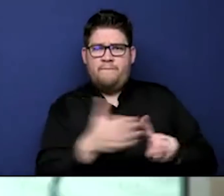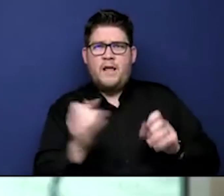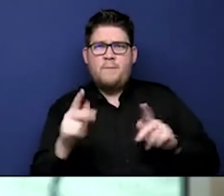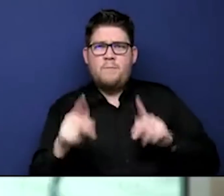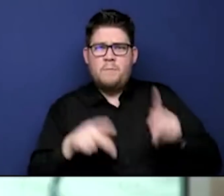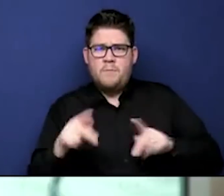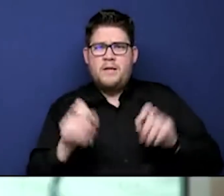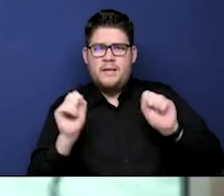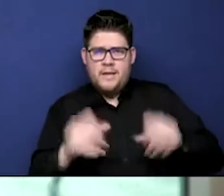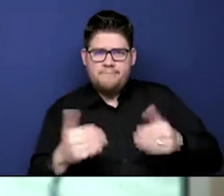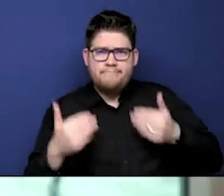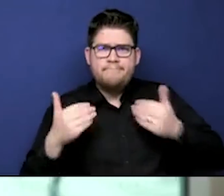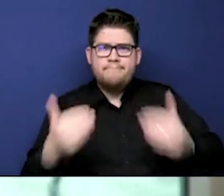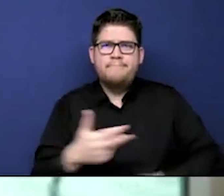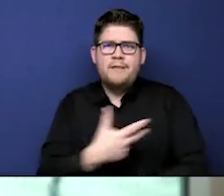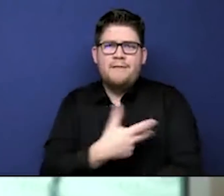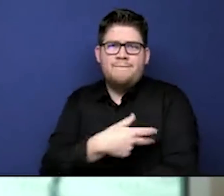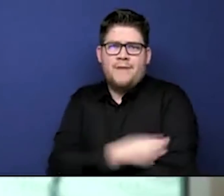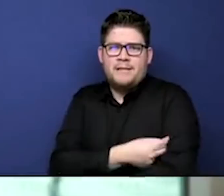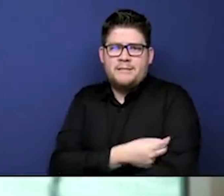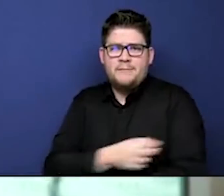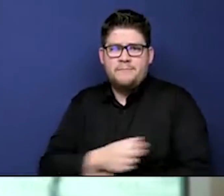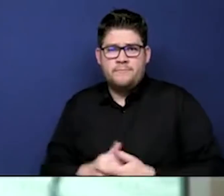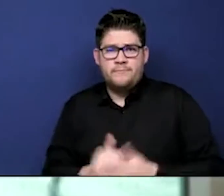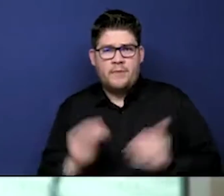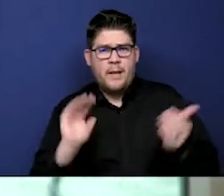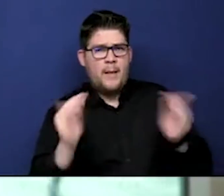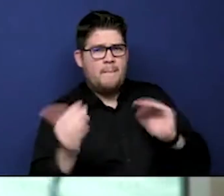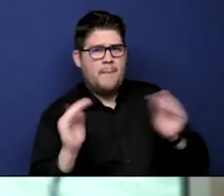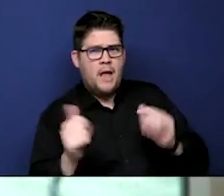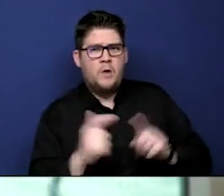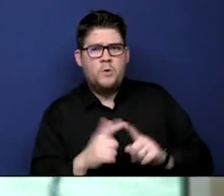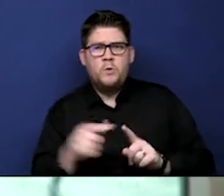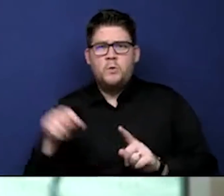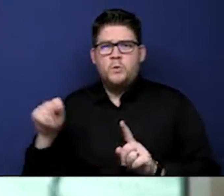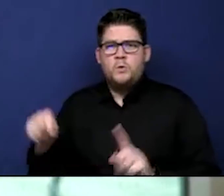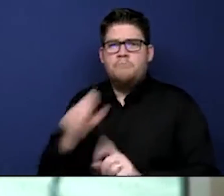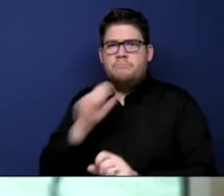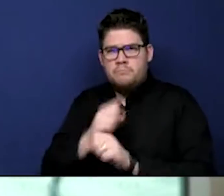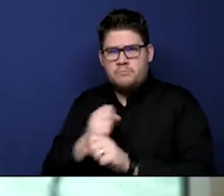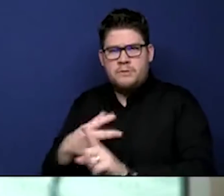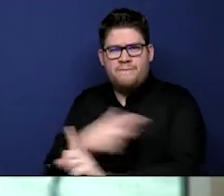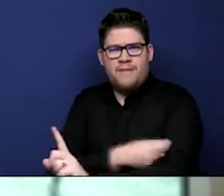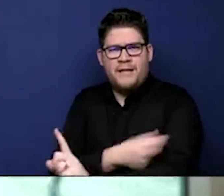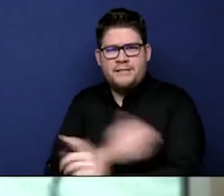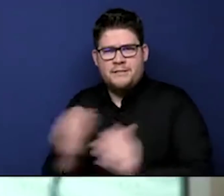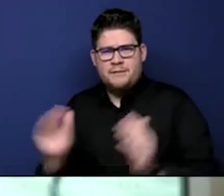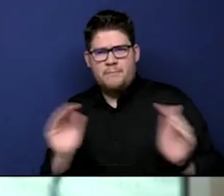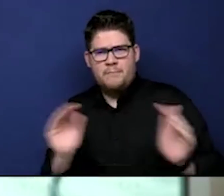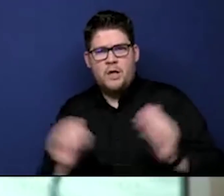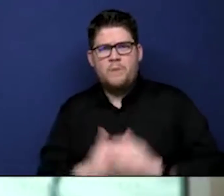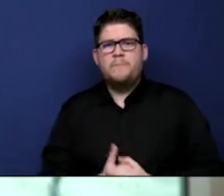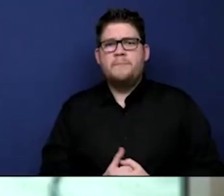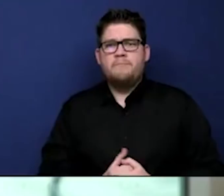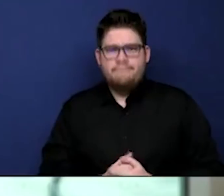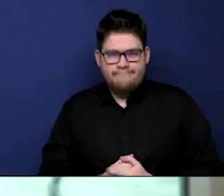how many doses of the vaccine will be available for distribution through that? So we have